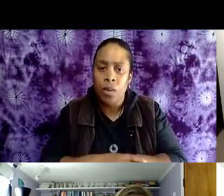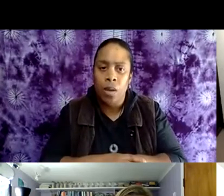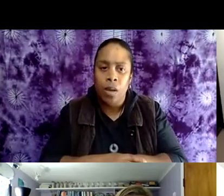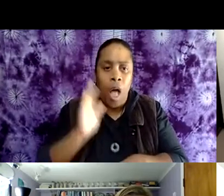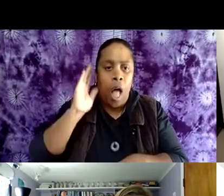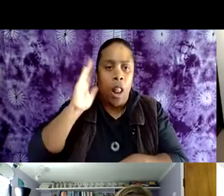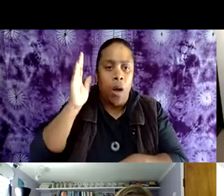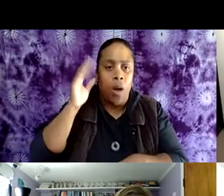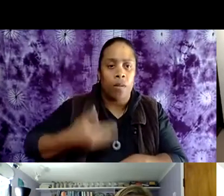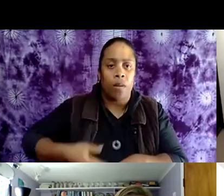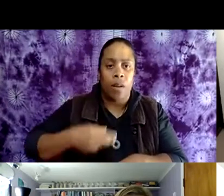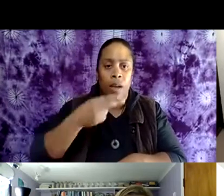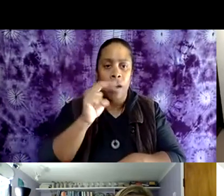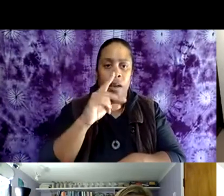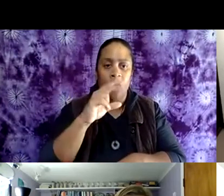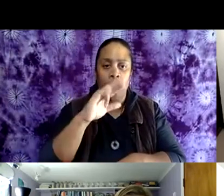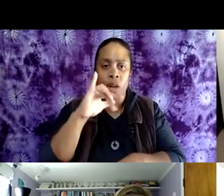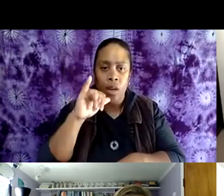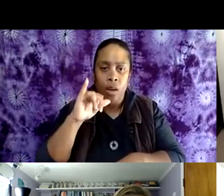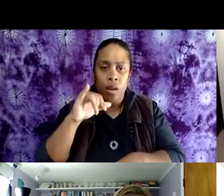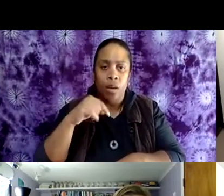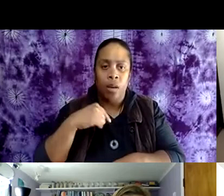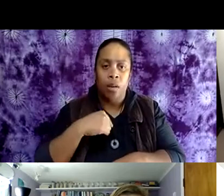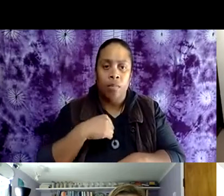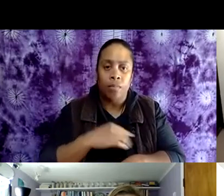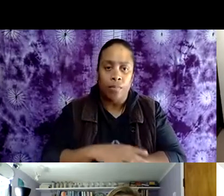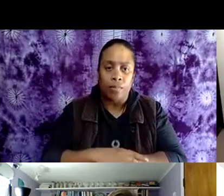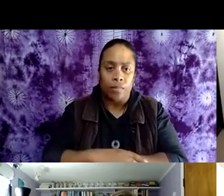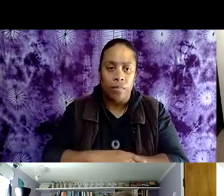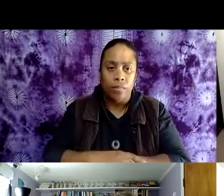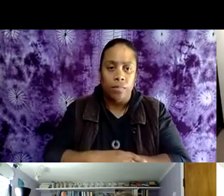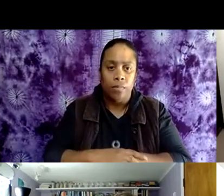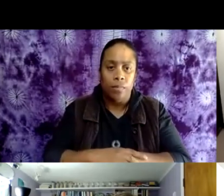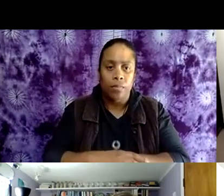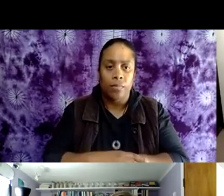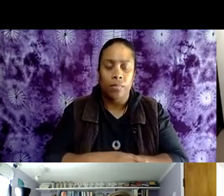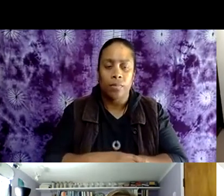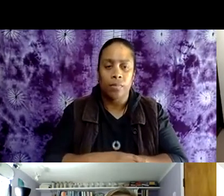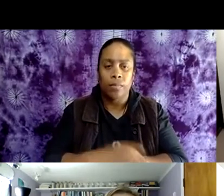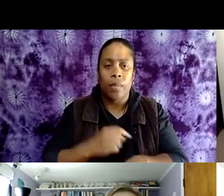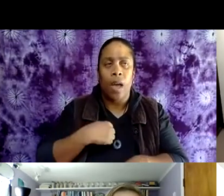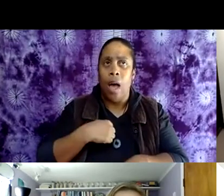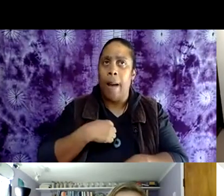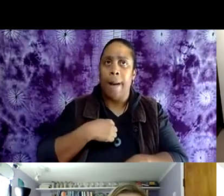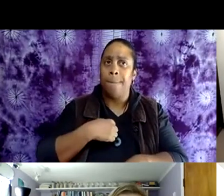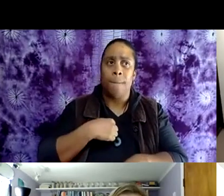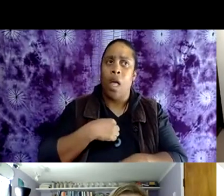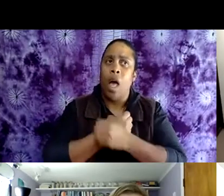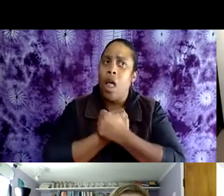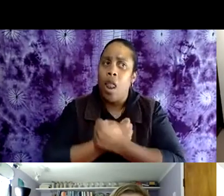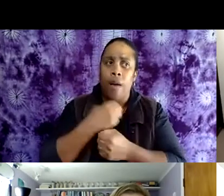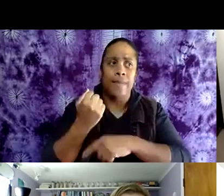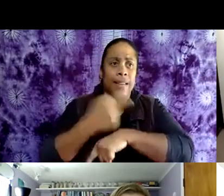Hello, I'm Henry India Holden, and I'm at henryindiaholden.com. And I love today's theme, affirmations,